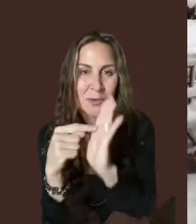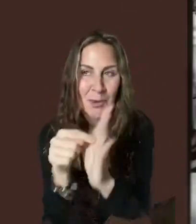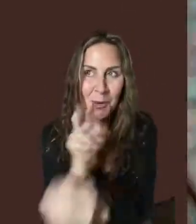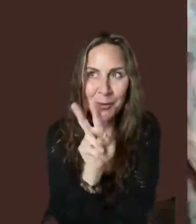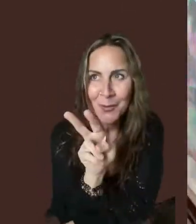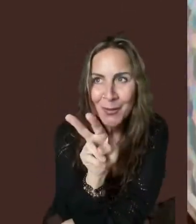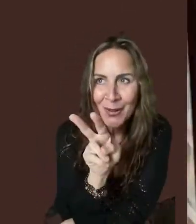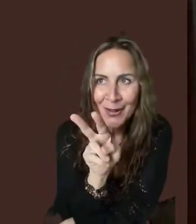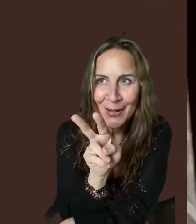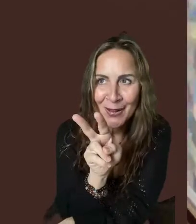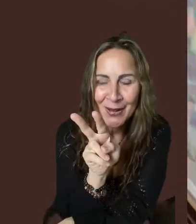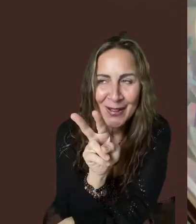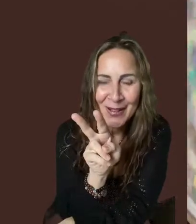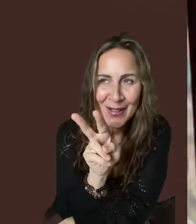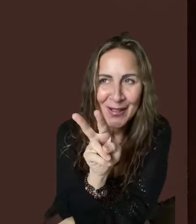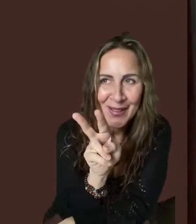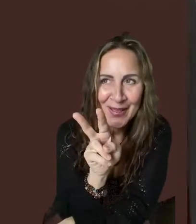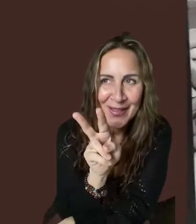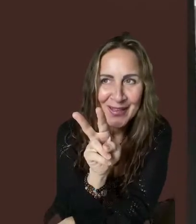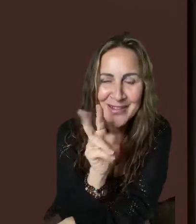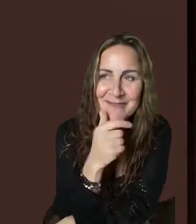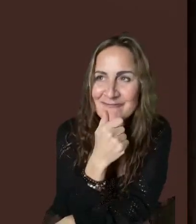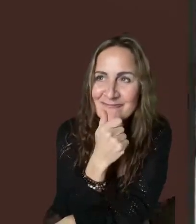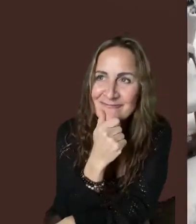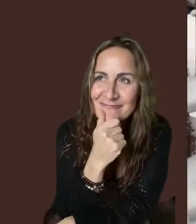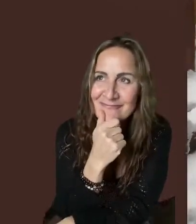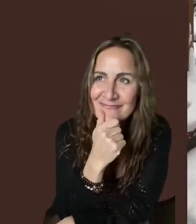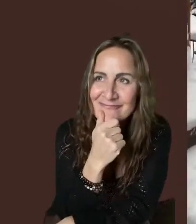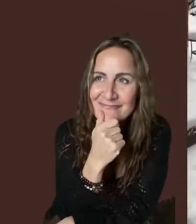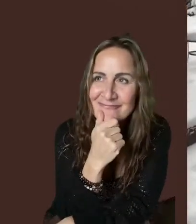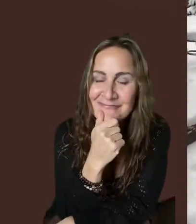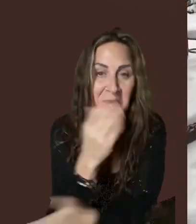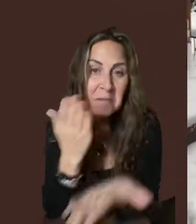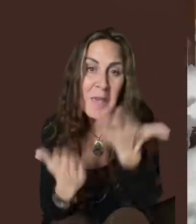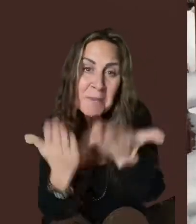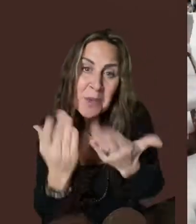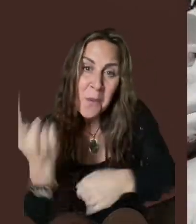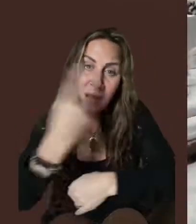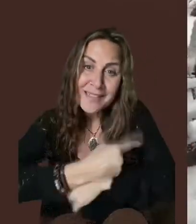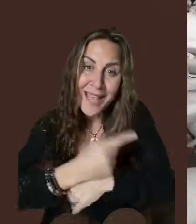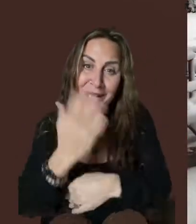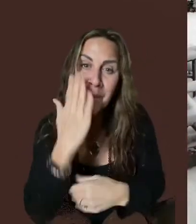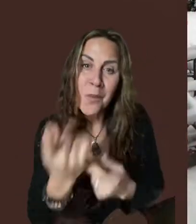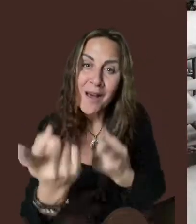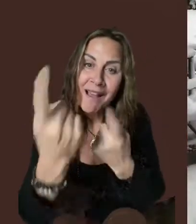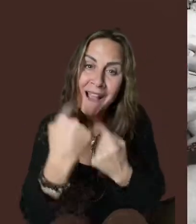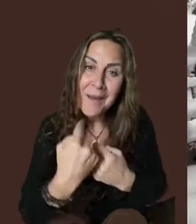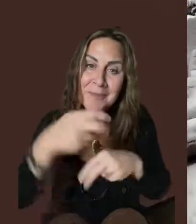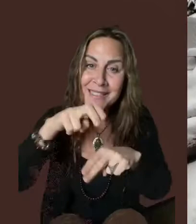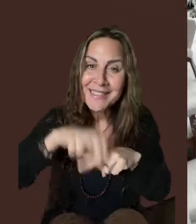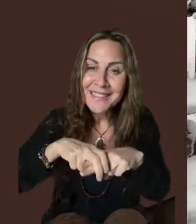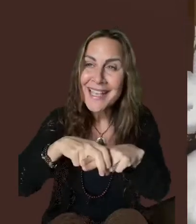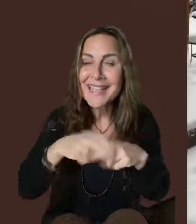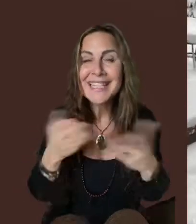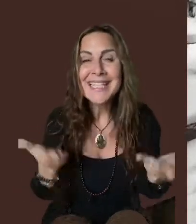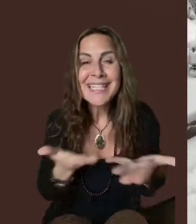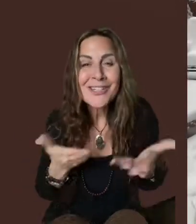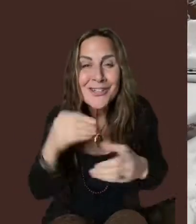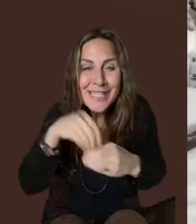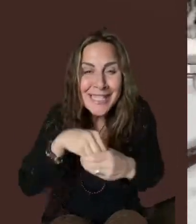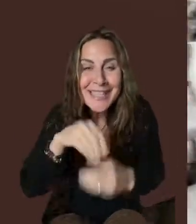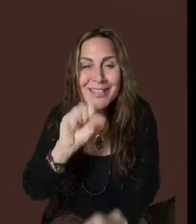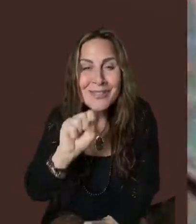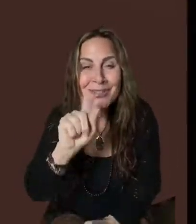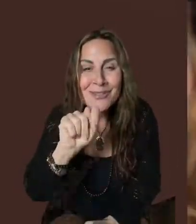I'll end with that. And maybe one day you'll be sitting here waiting for yoga class. And there'll be some yummy